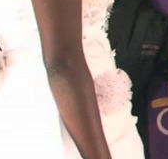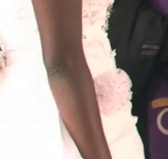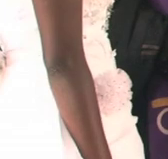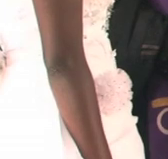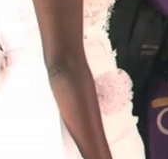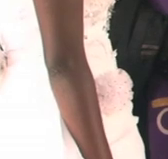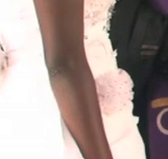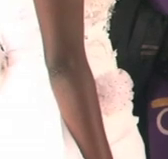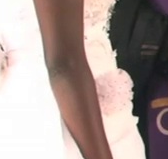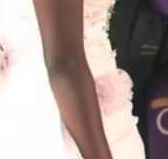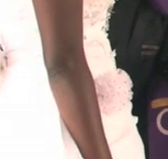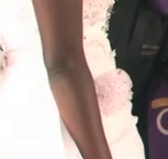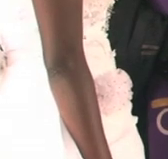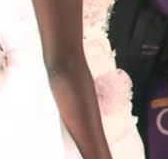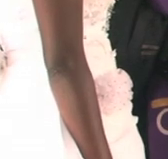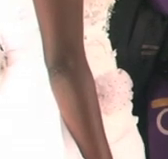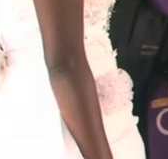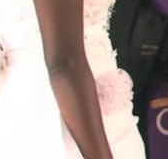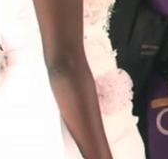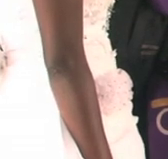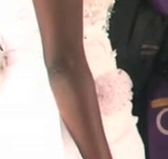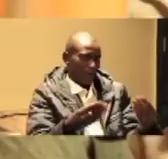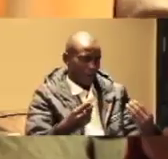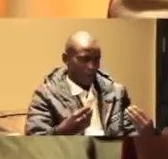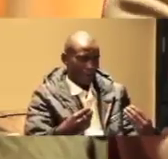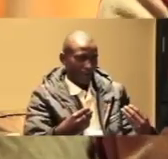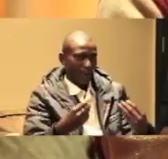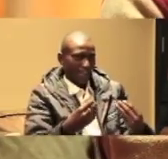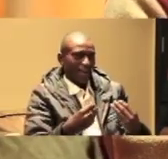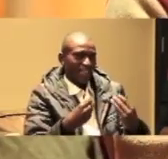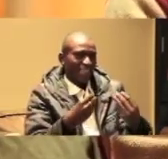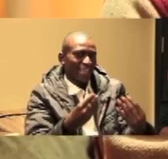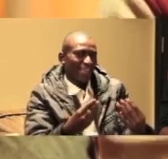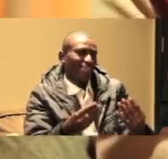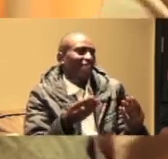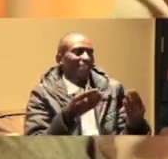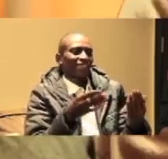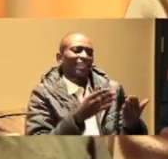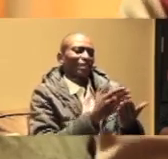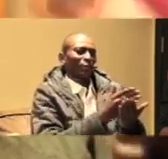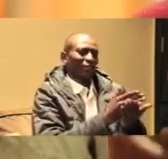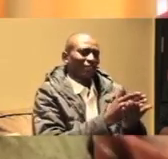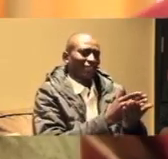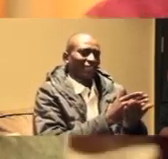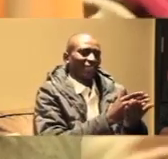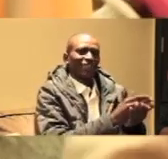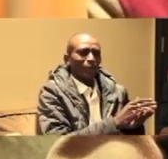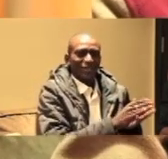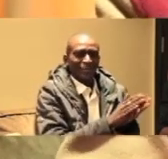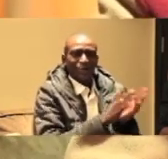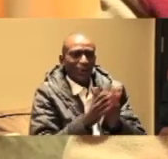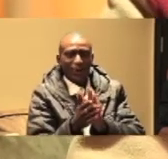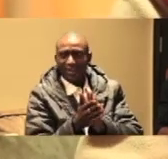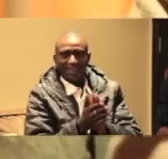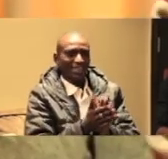yeah, like I want you to be my wife. When I am saying that, it's the same way. It's